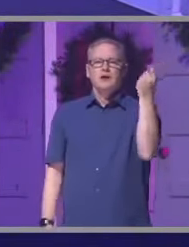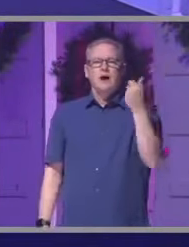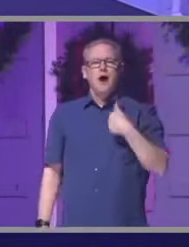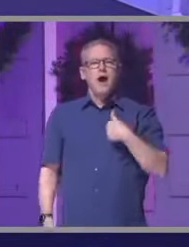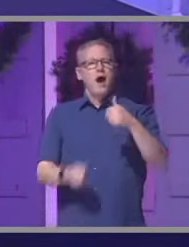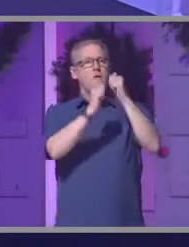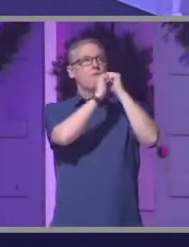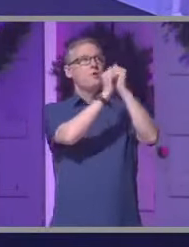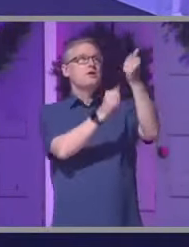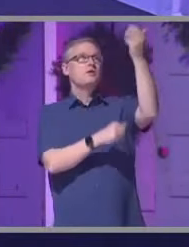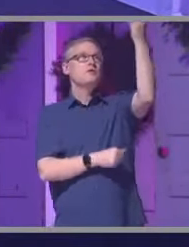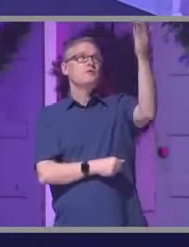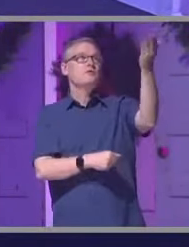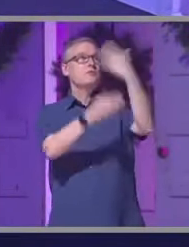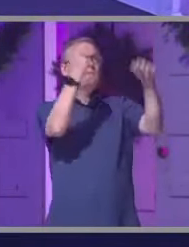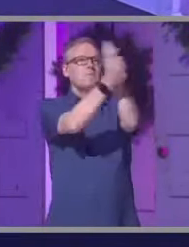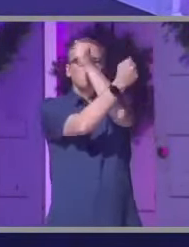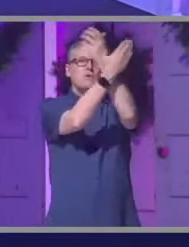you in